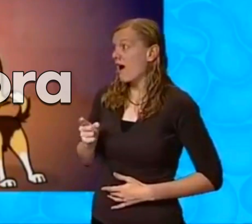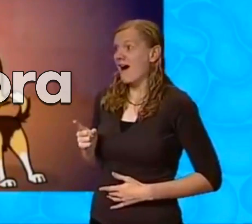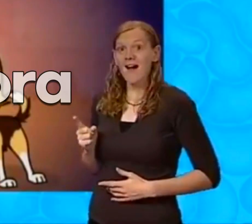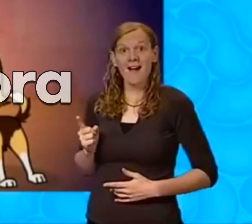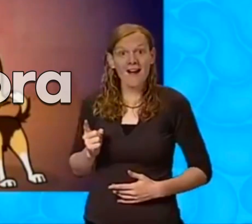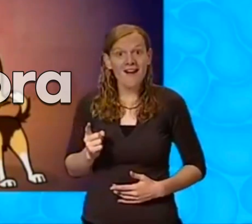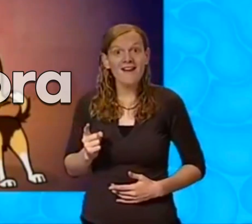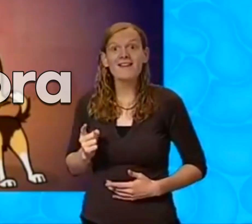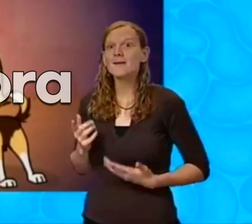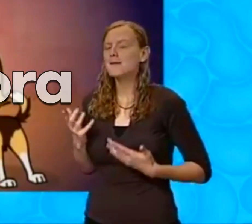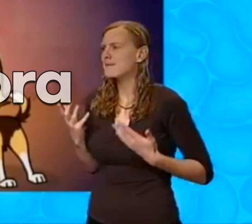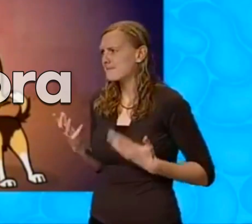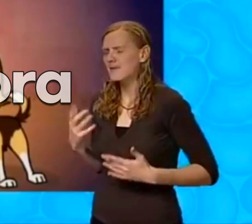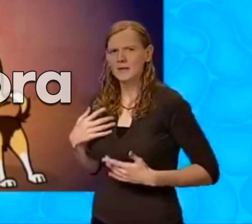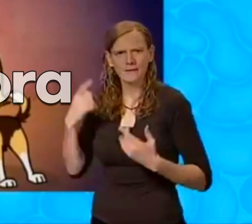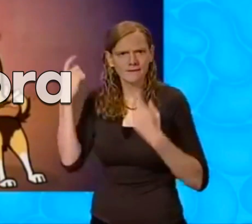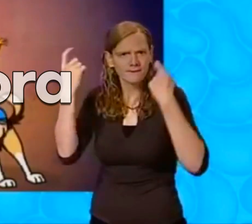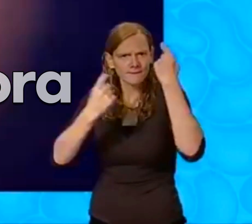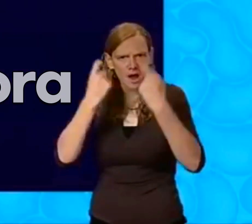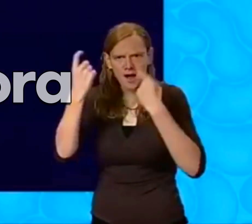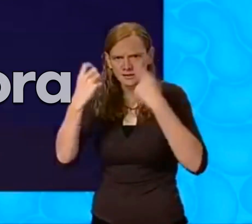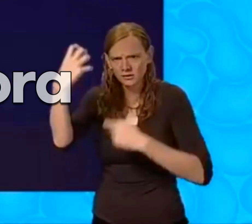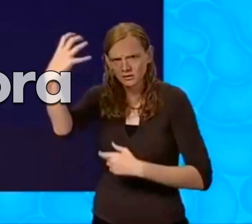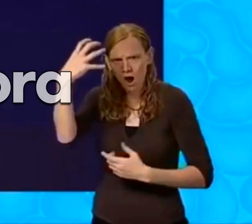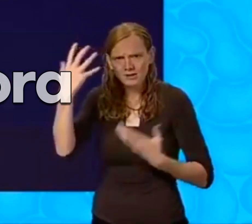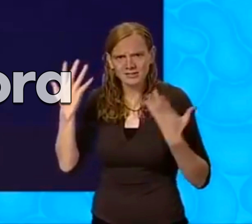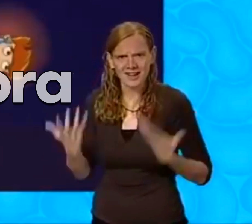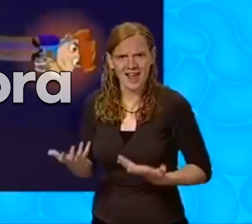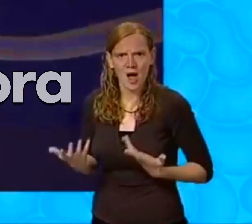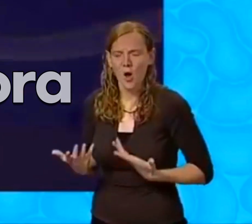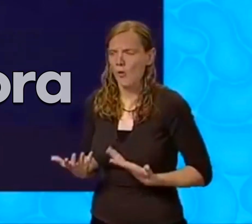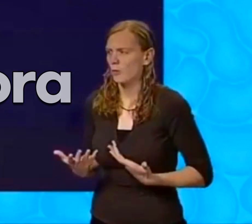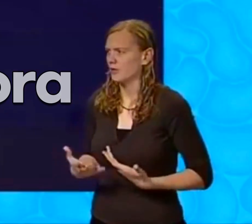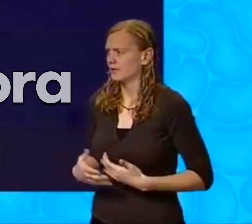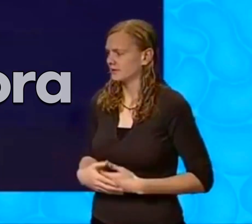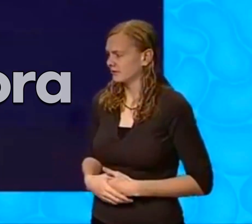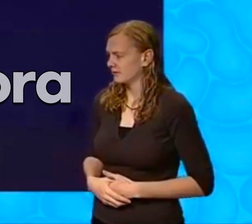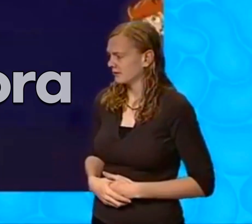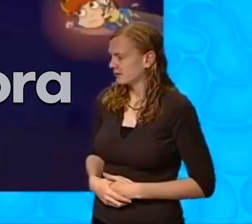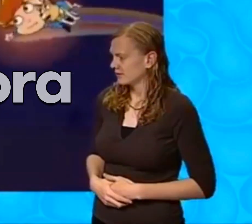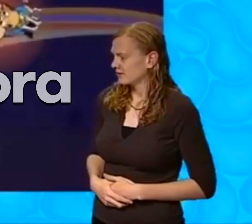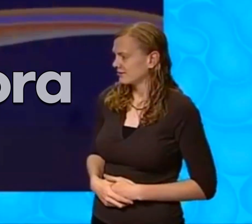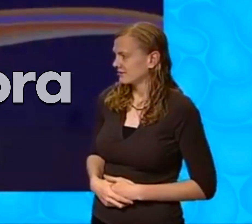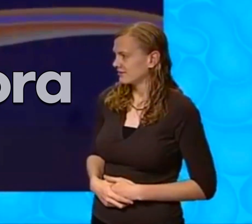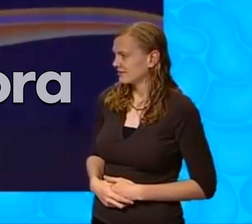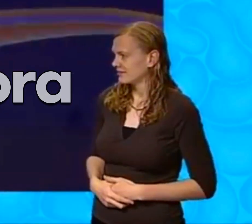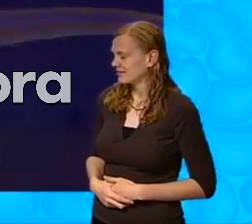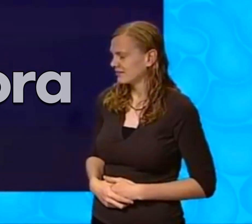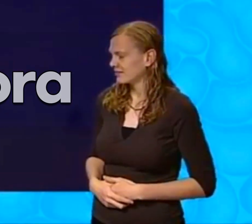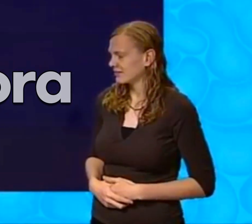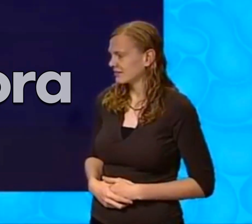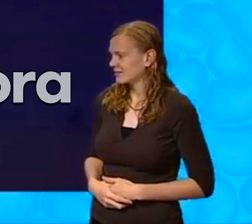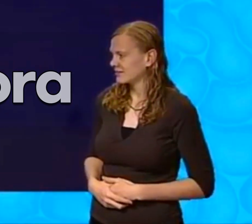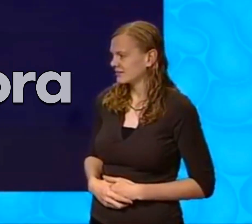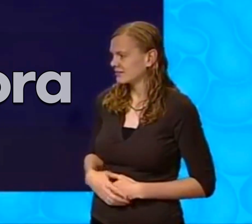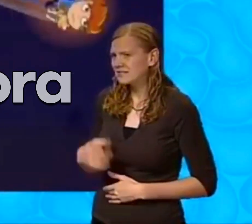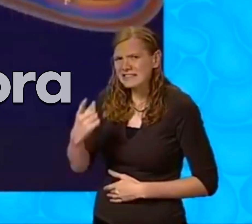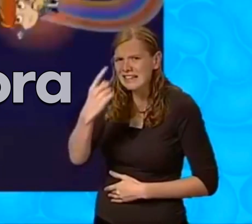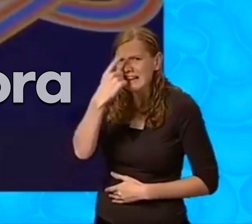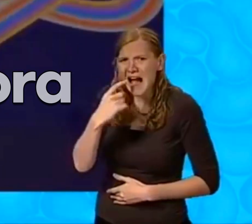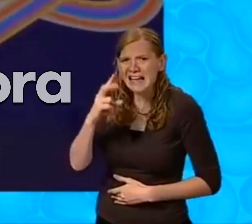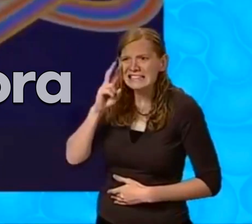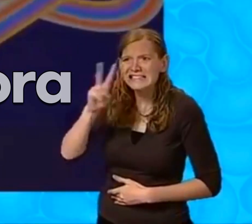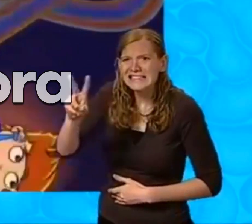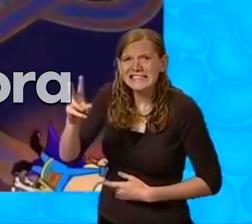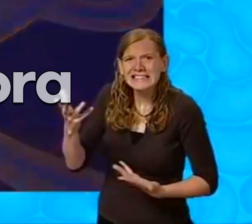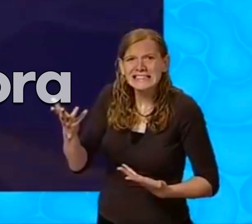Come on, Daniel. We've got to find the sun. Oh. Can you see where you're going? Not really.